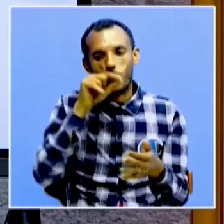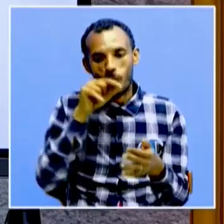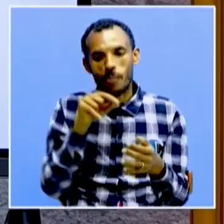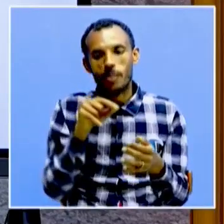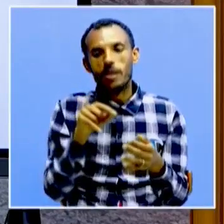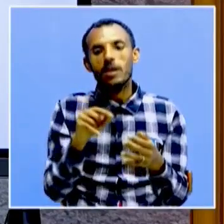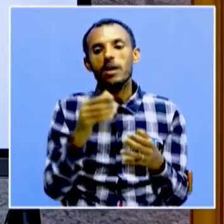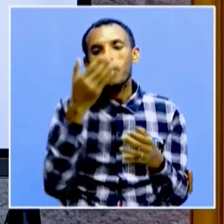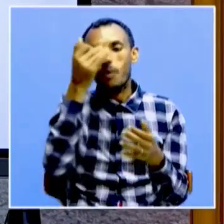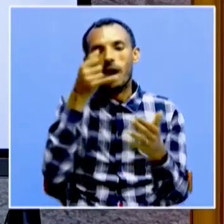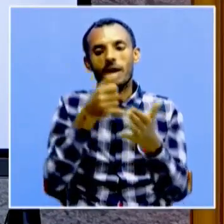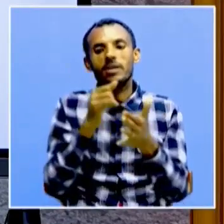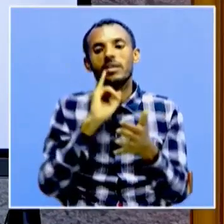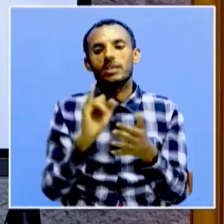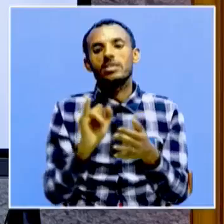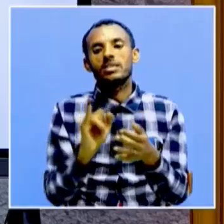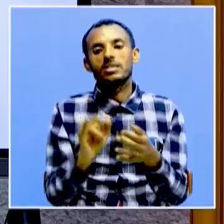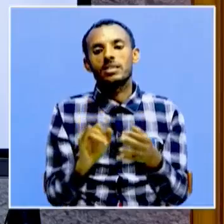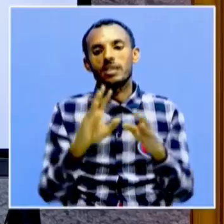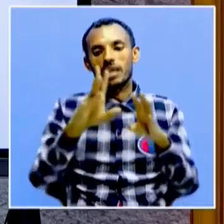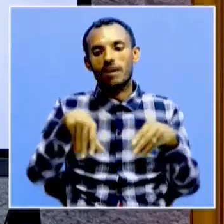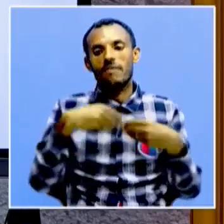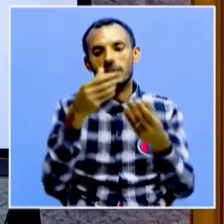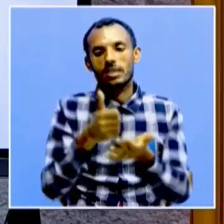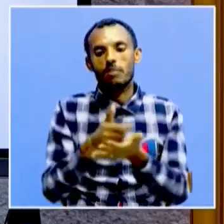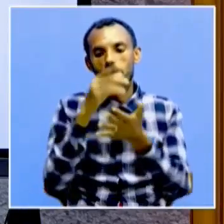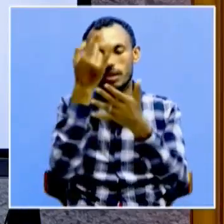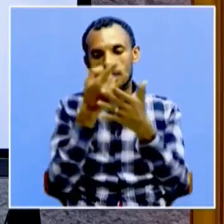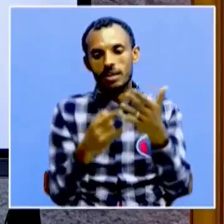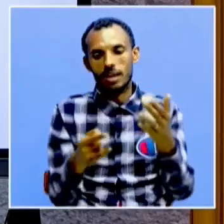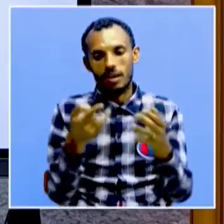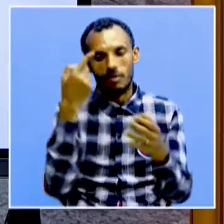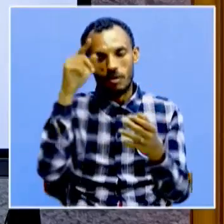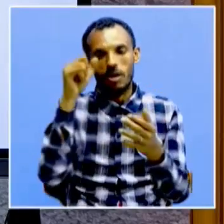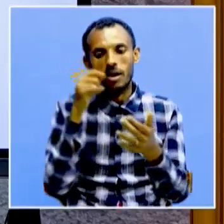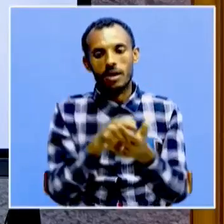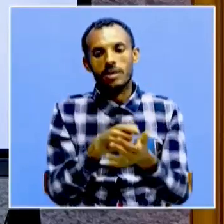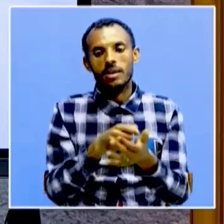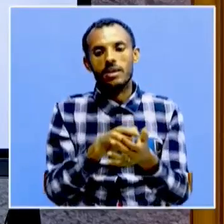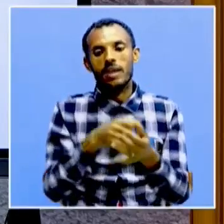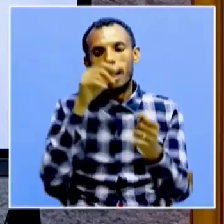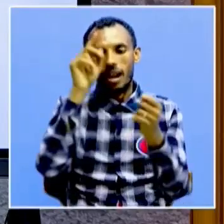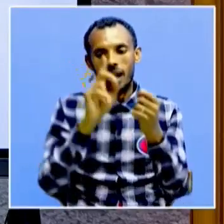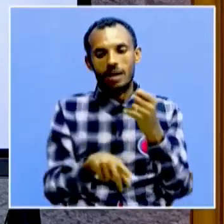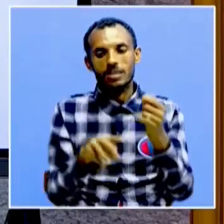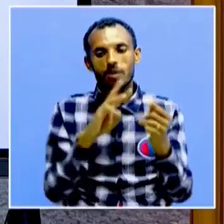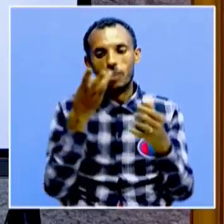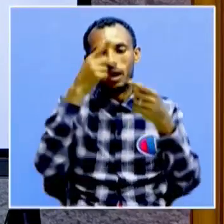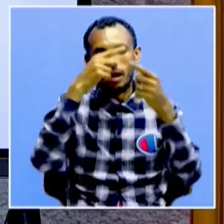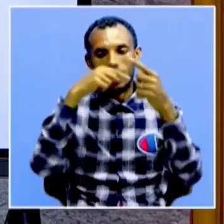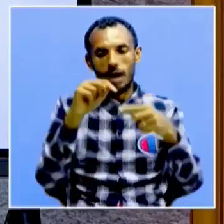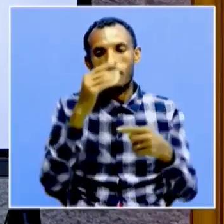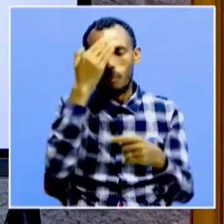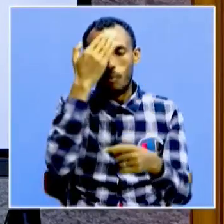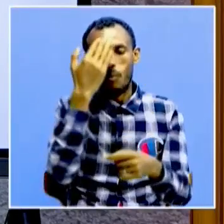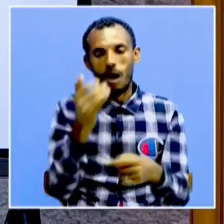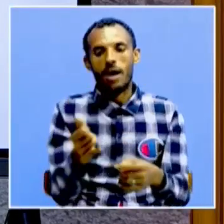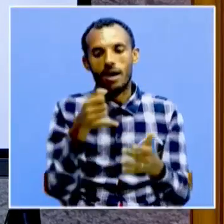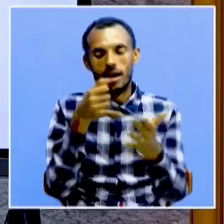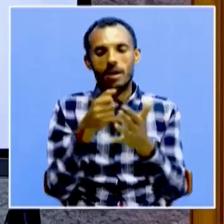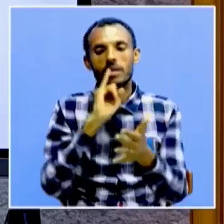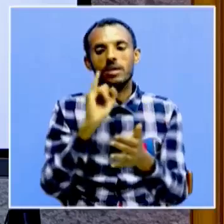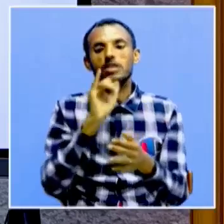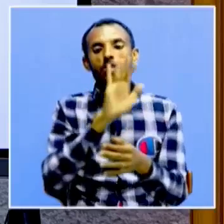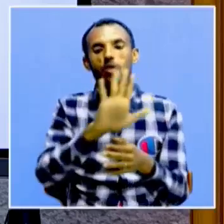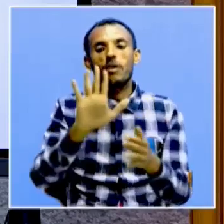it your favorite food? Give a supporting detail for it. And at last, we come up why it is our